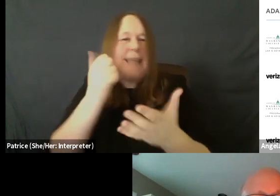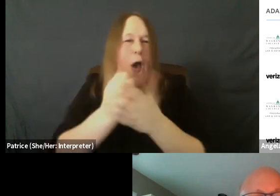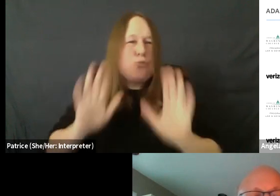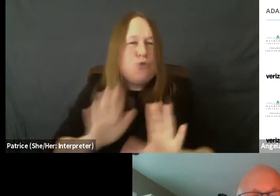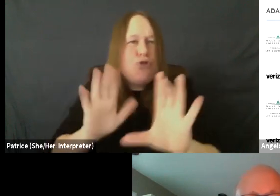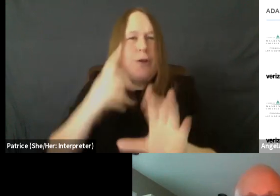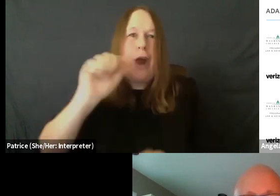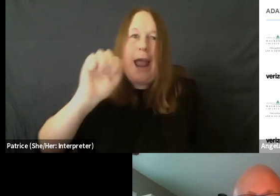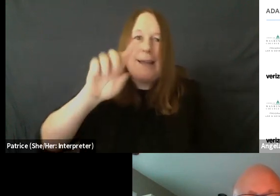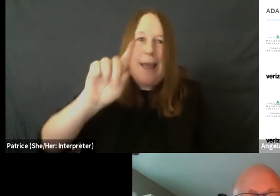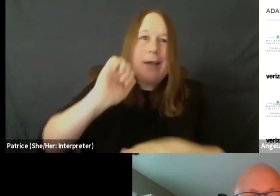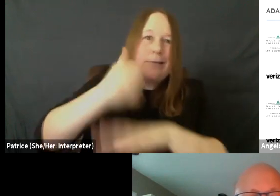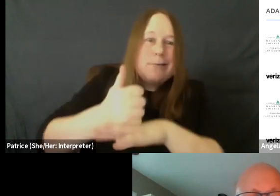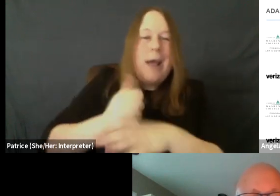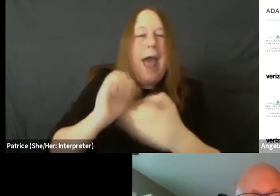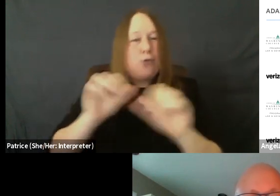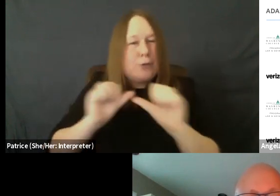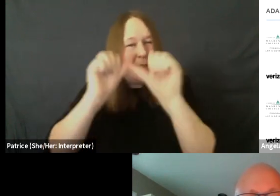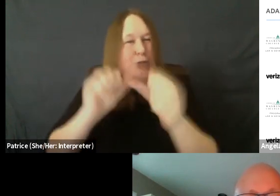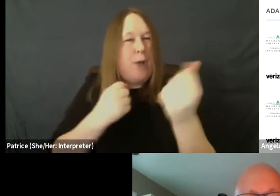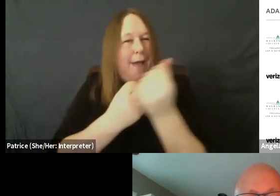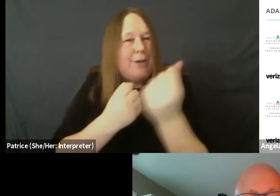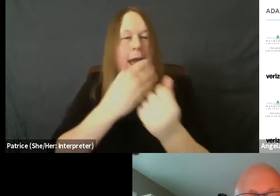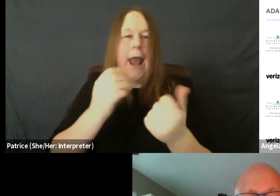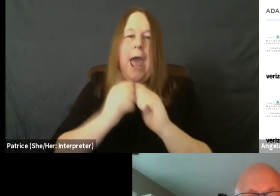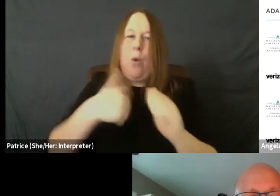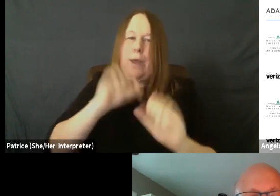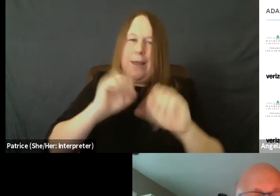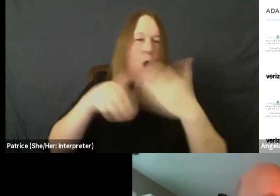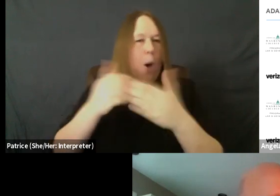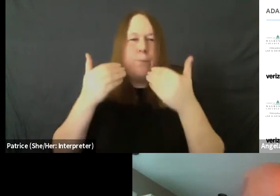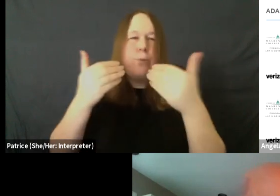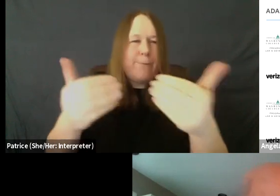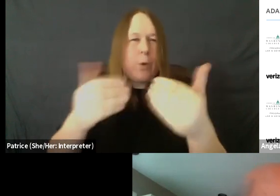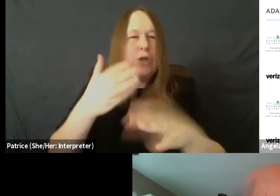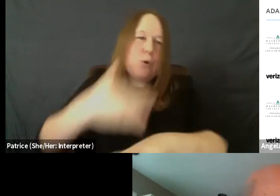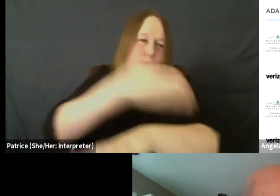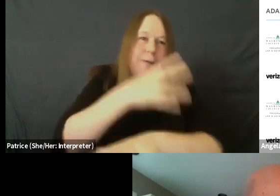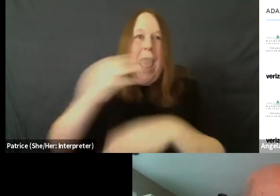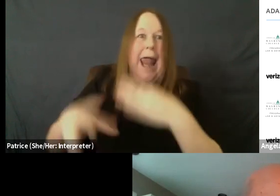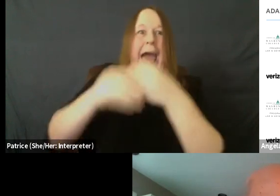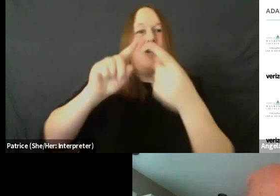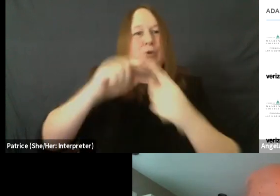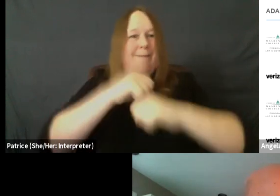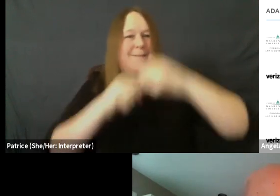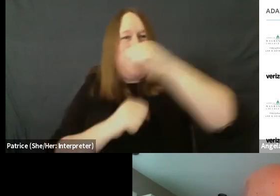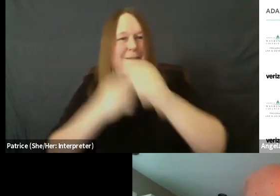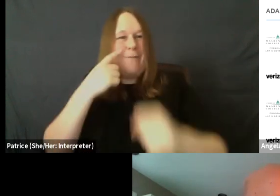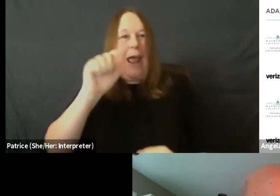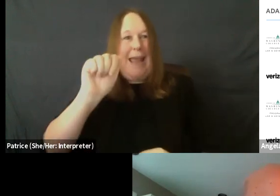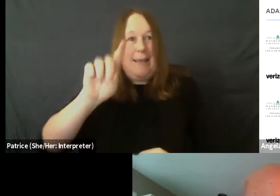ADA, how they continue to advocate, and how we can all move forward to improve on and add to the foundations of the